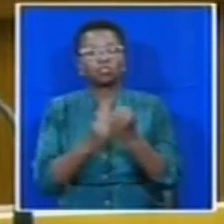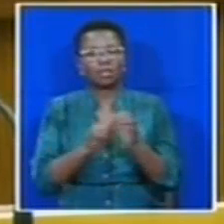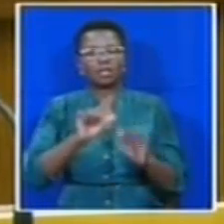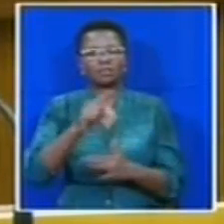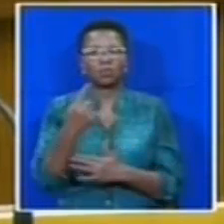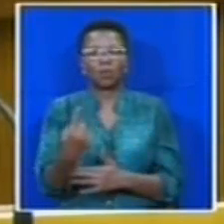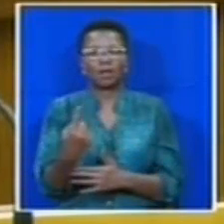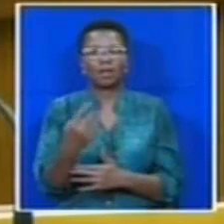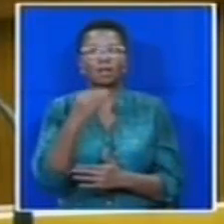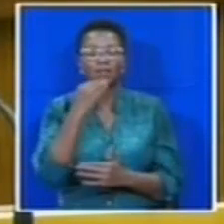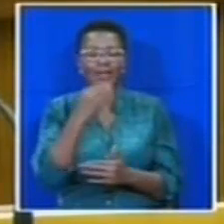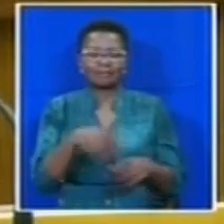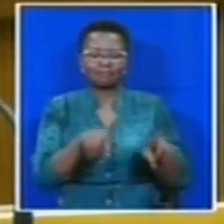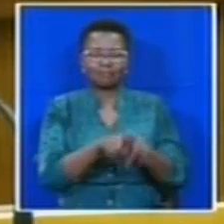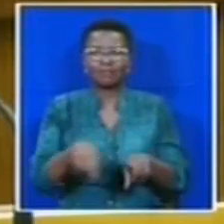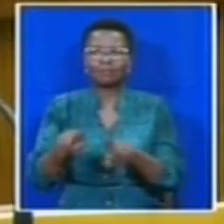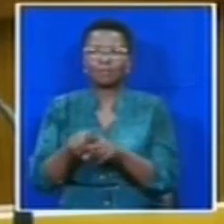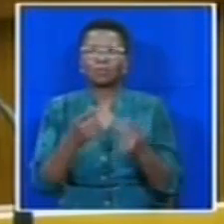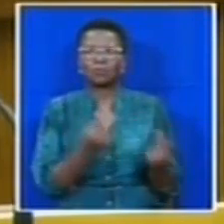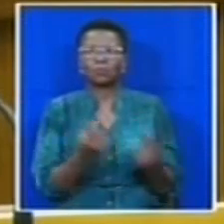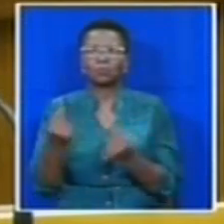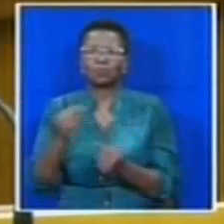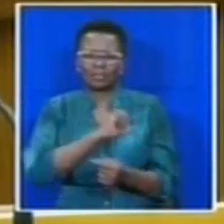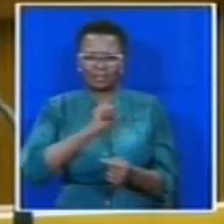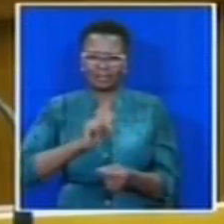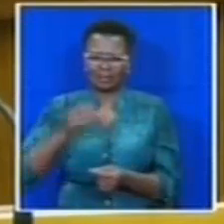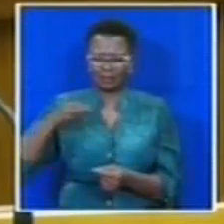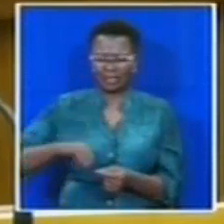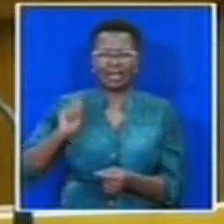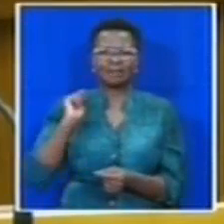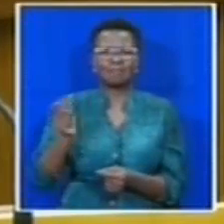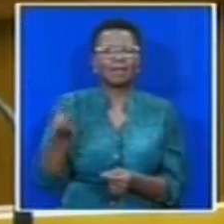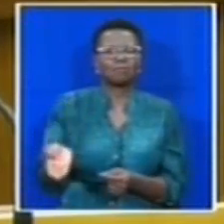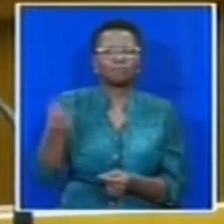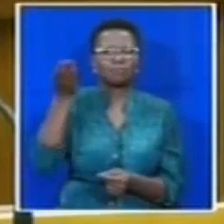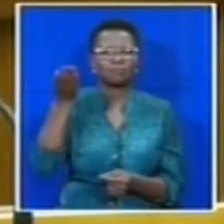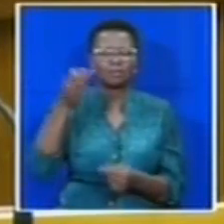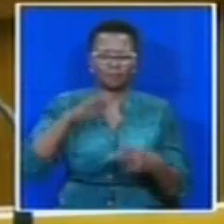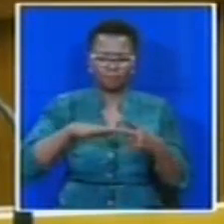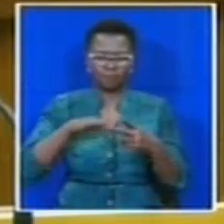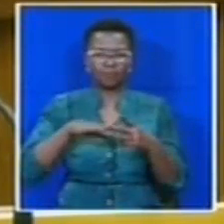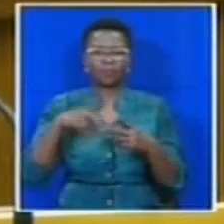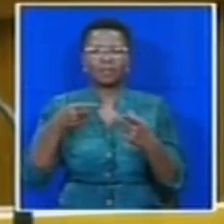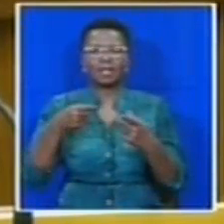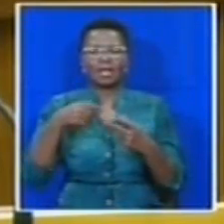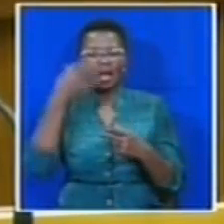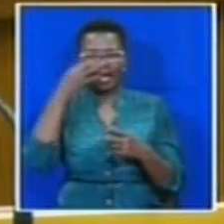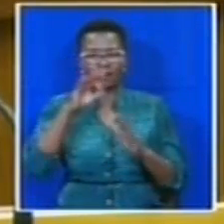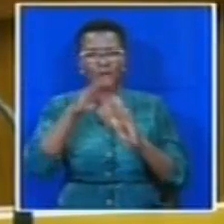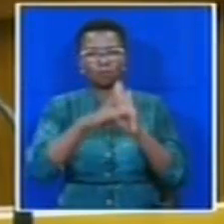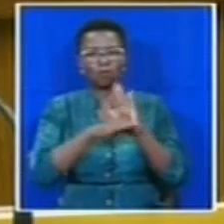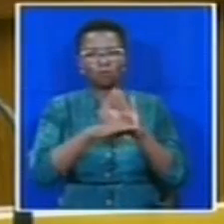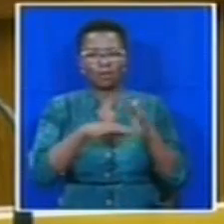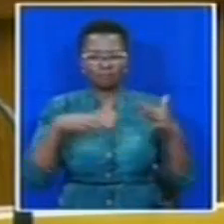for duplicate functions and high personnel costs. Efficiency improvements in infrastructure spending are needed, building